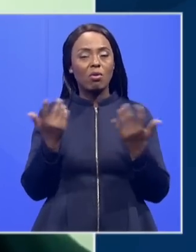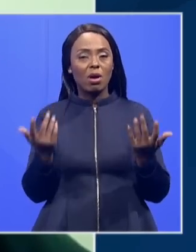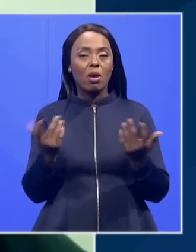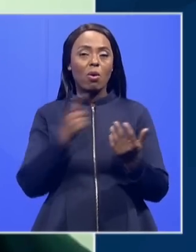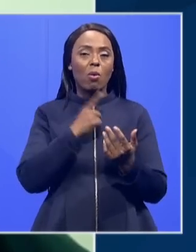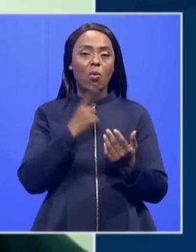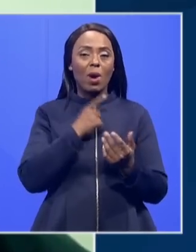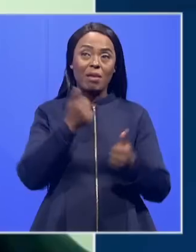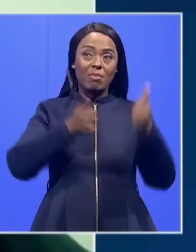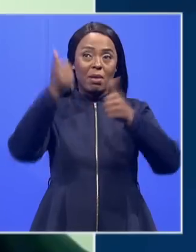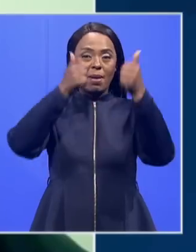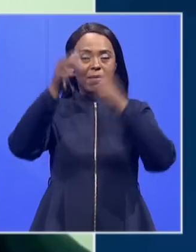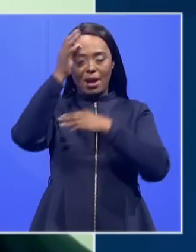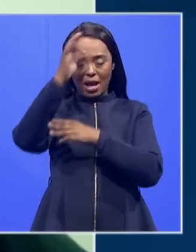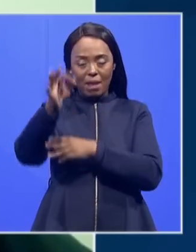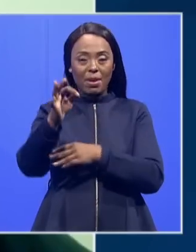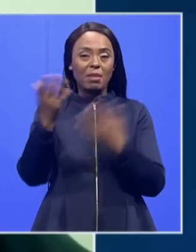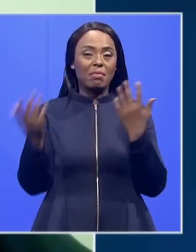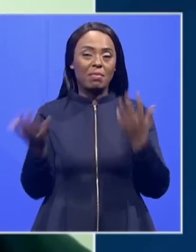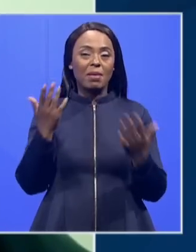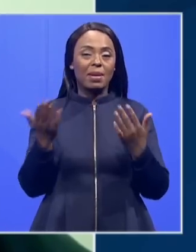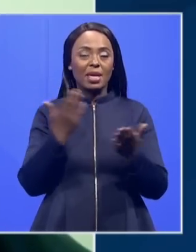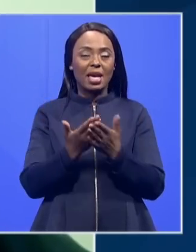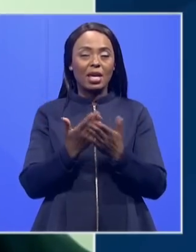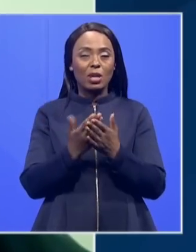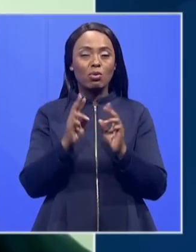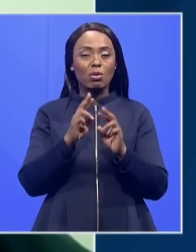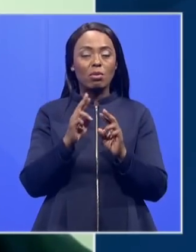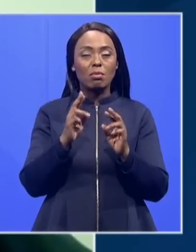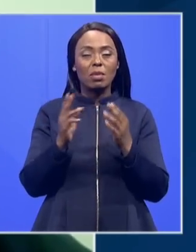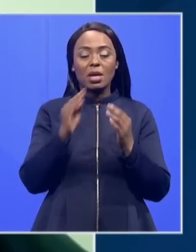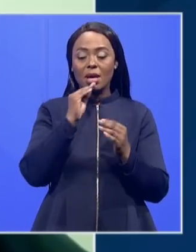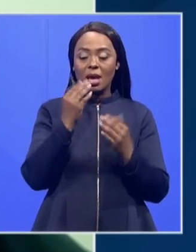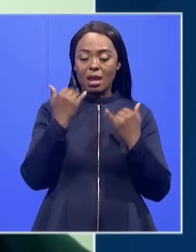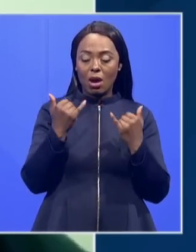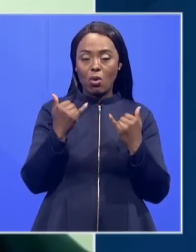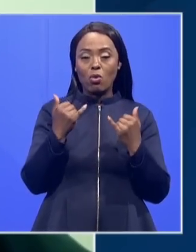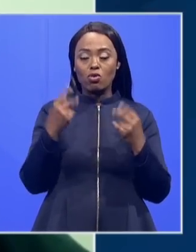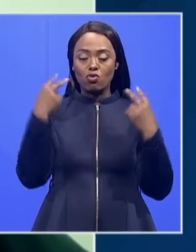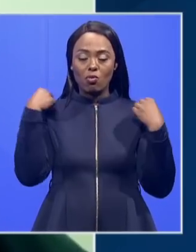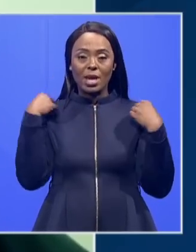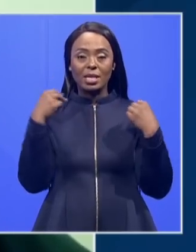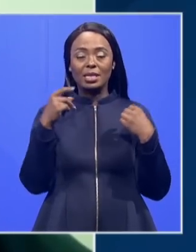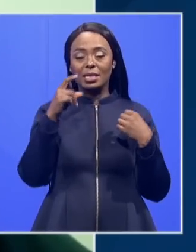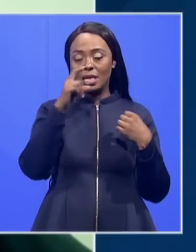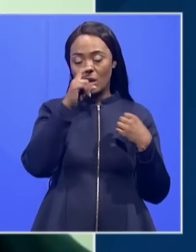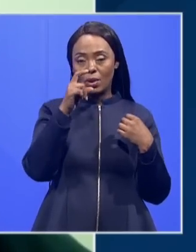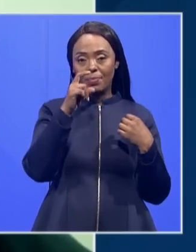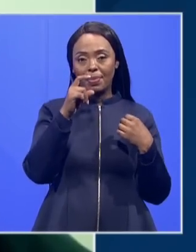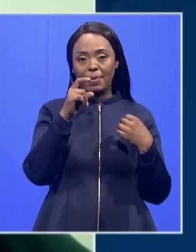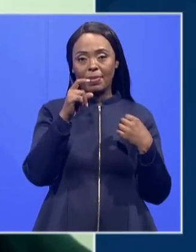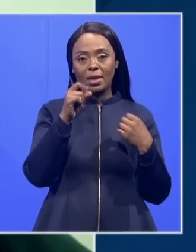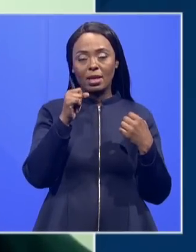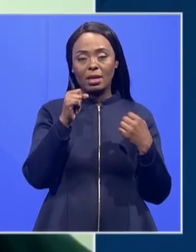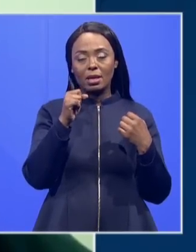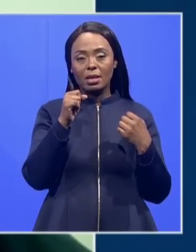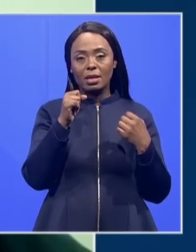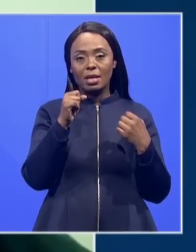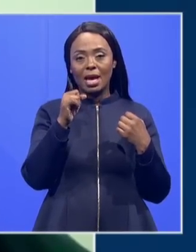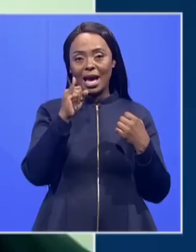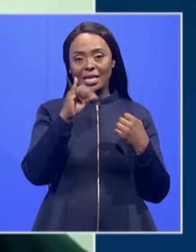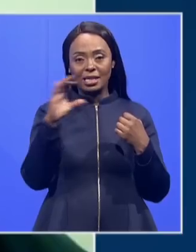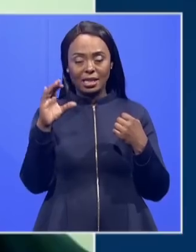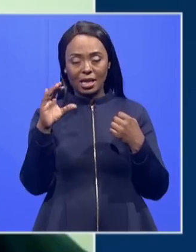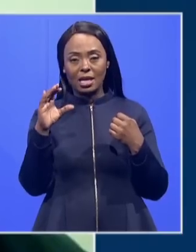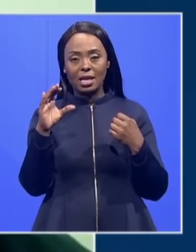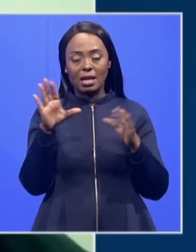states should the arrest warrant not stem from the UN Security Council or referral from a UN the ICC member